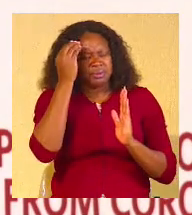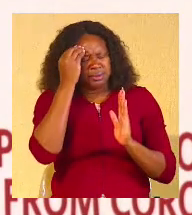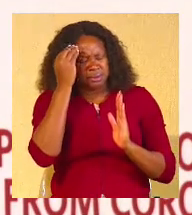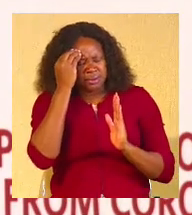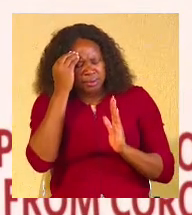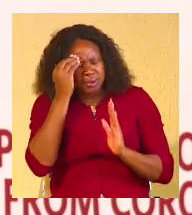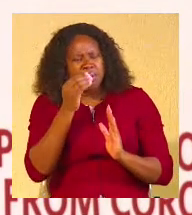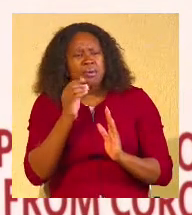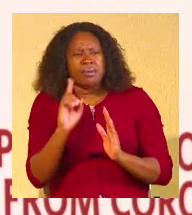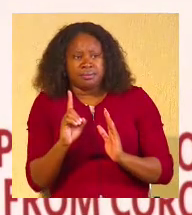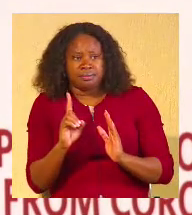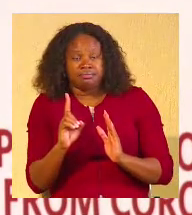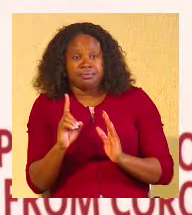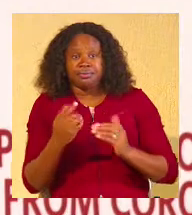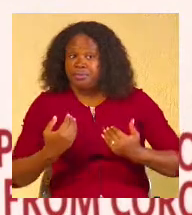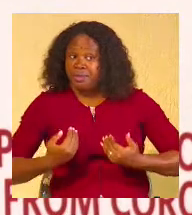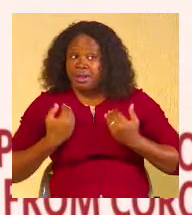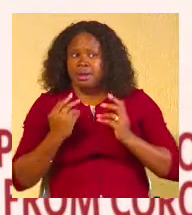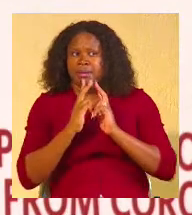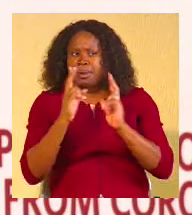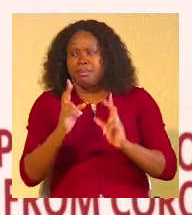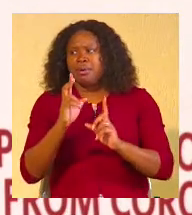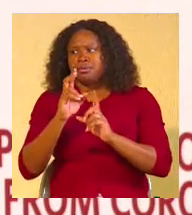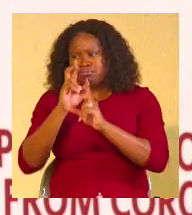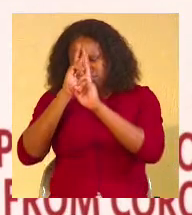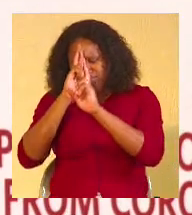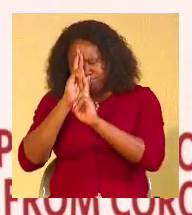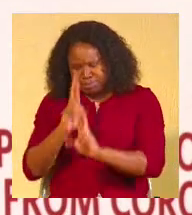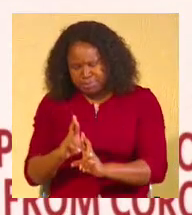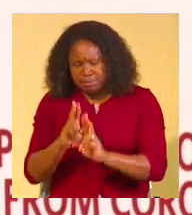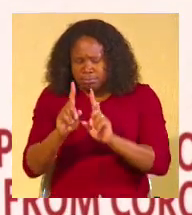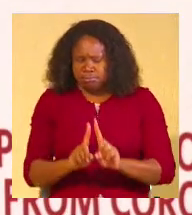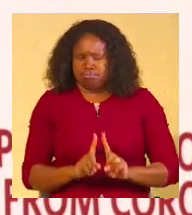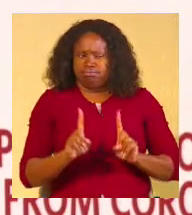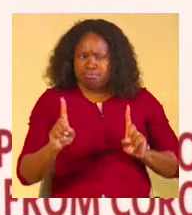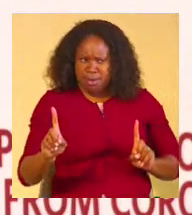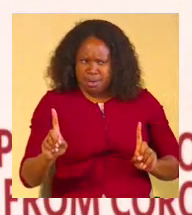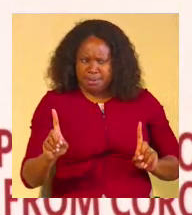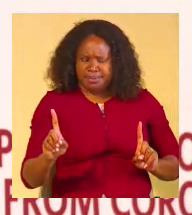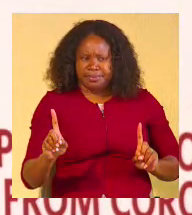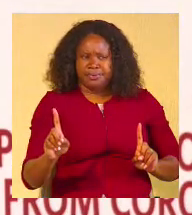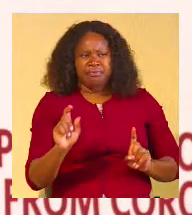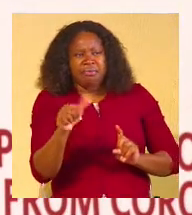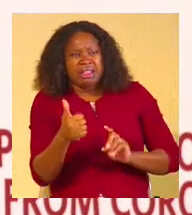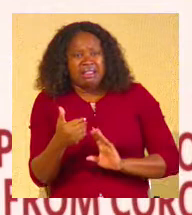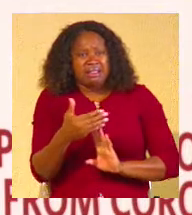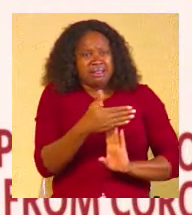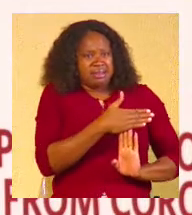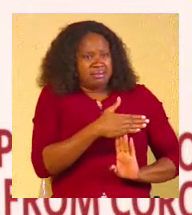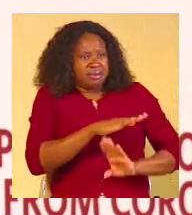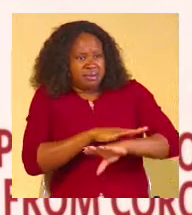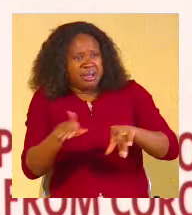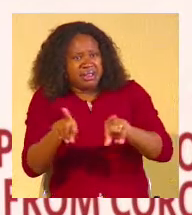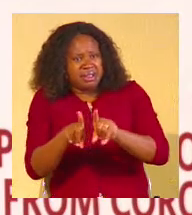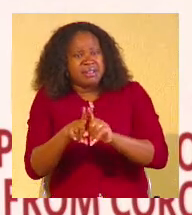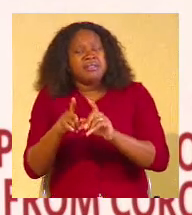ensuring that young people are adhering to social distancing and other safety measures in line with the